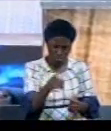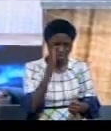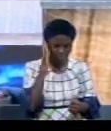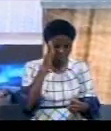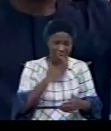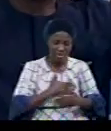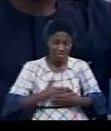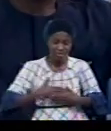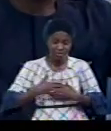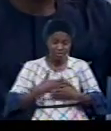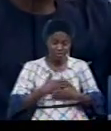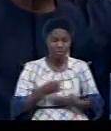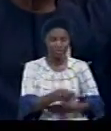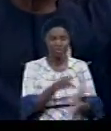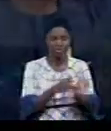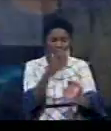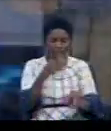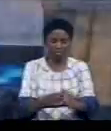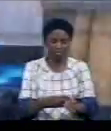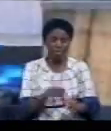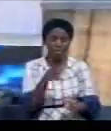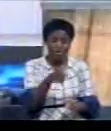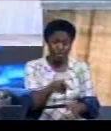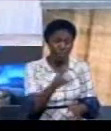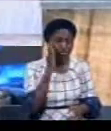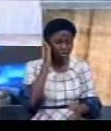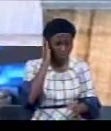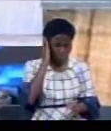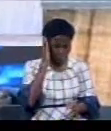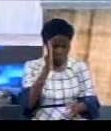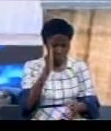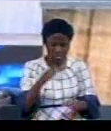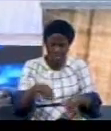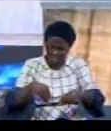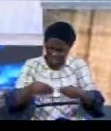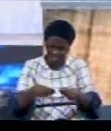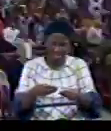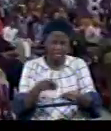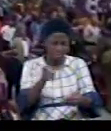enjoy. You will give